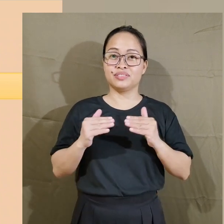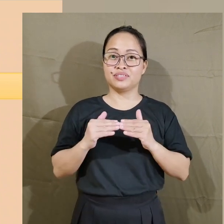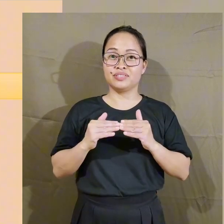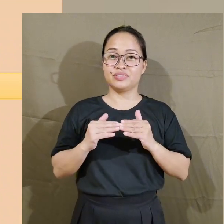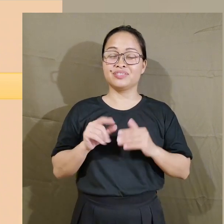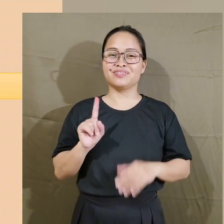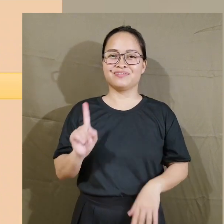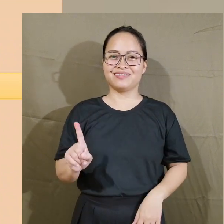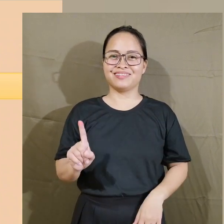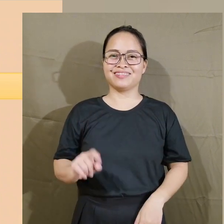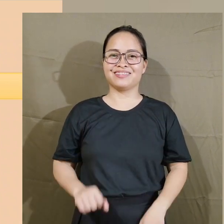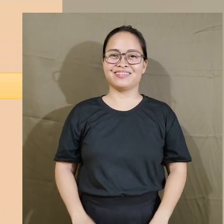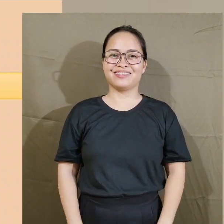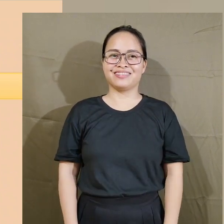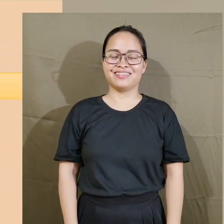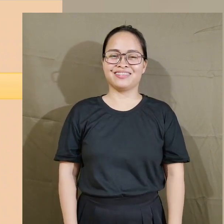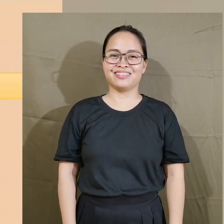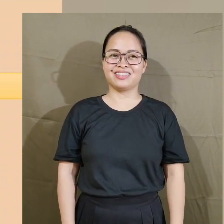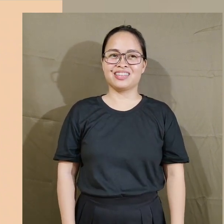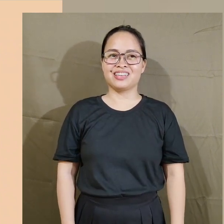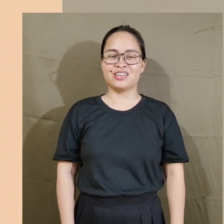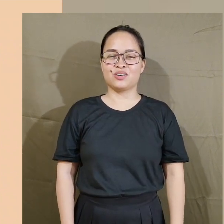the answer is 1.